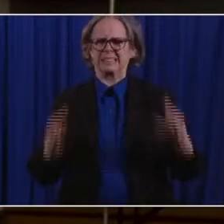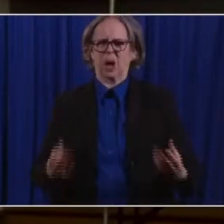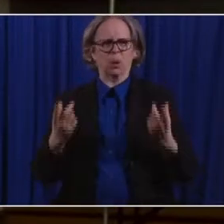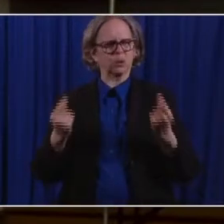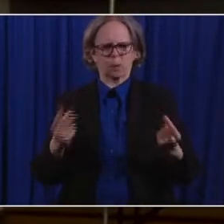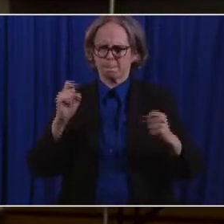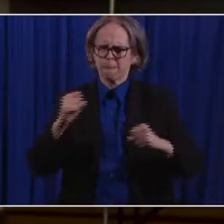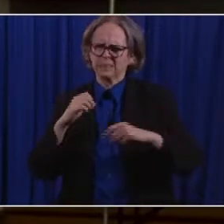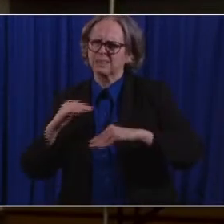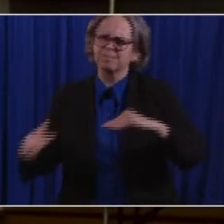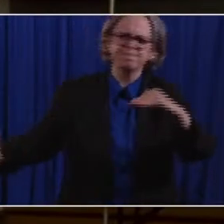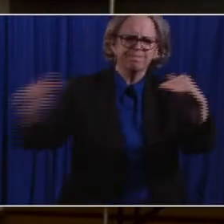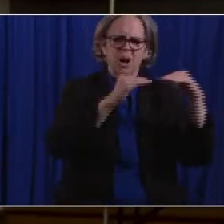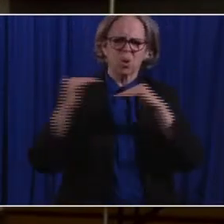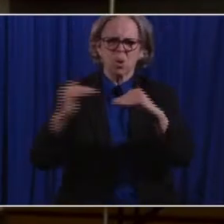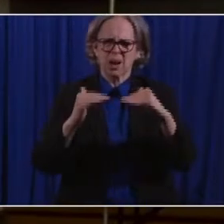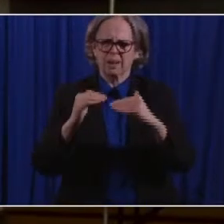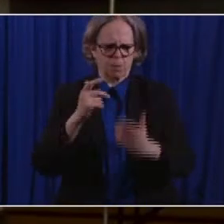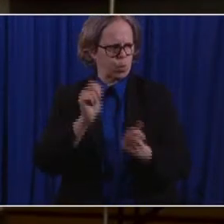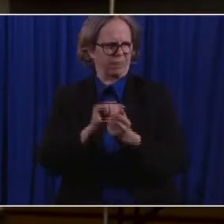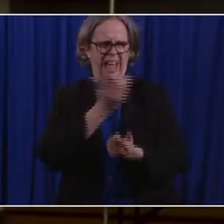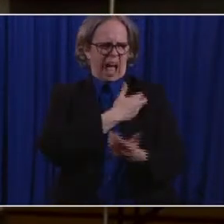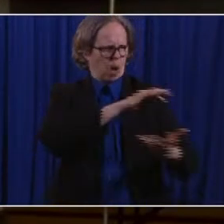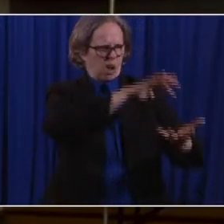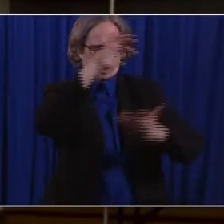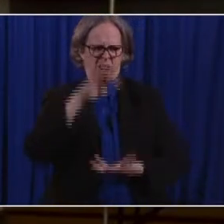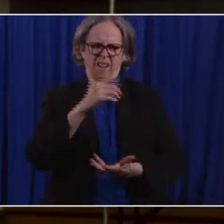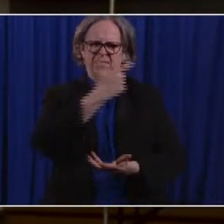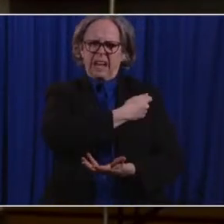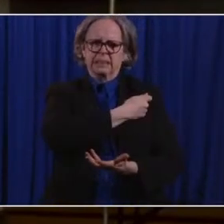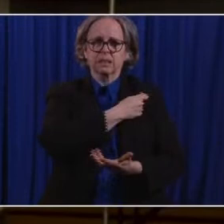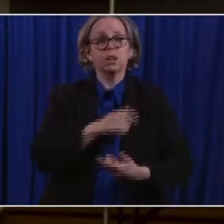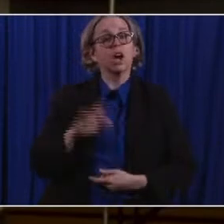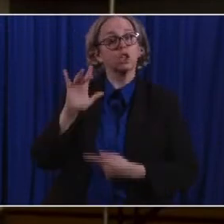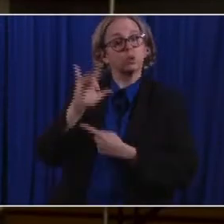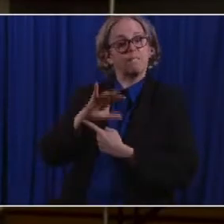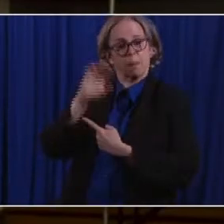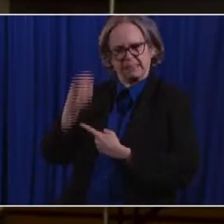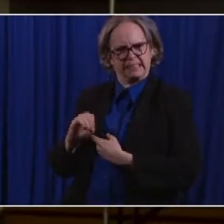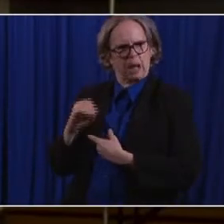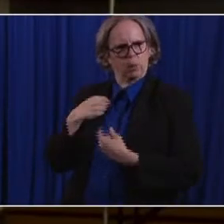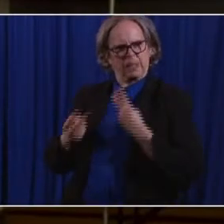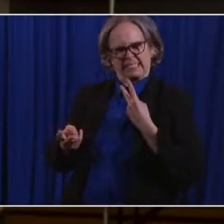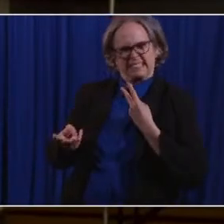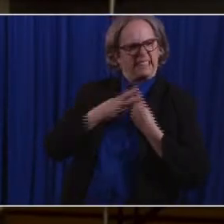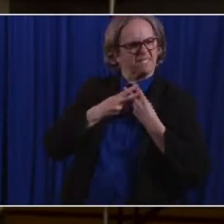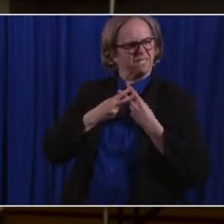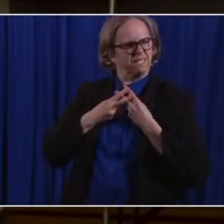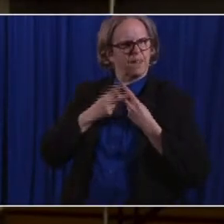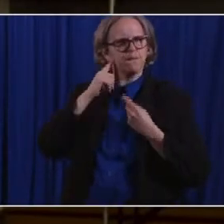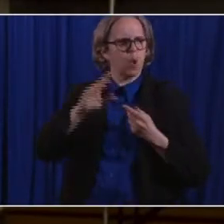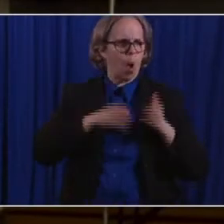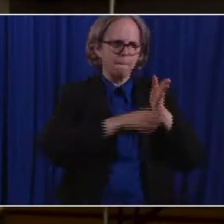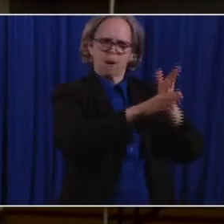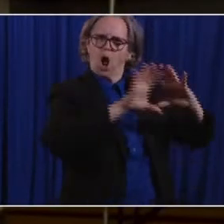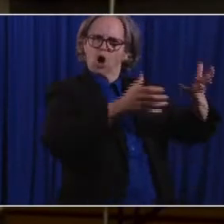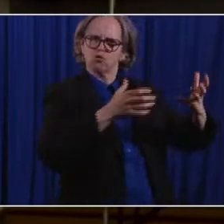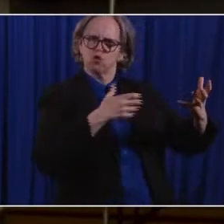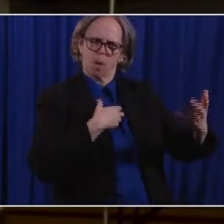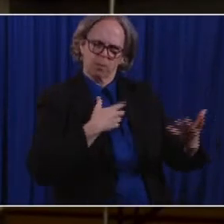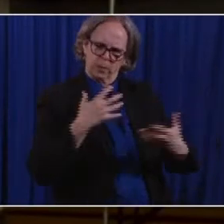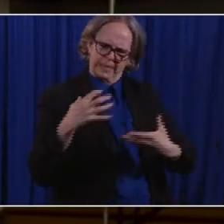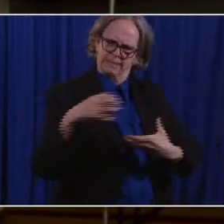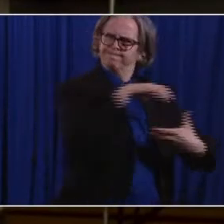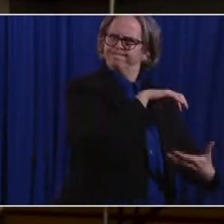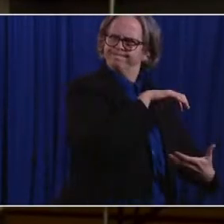we receive is made available to our minority populations. So we've been working with our minority churches, we're